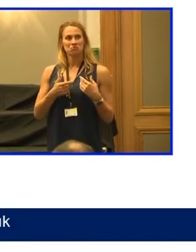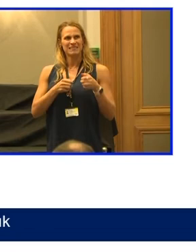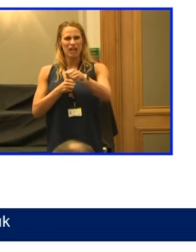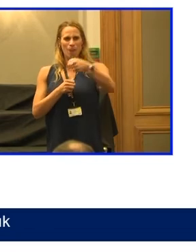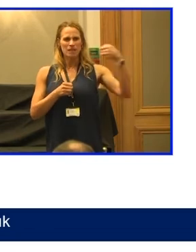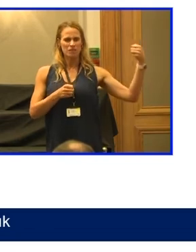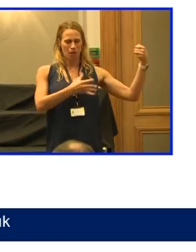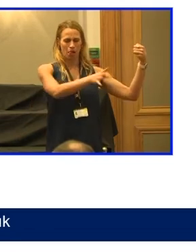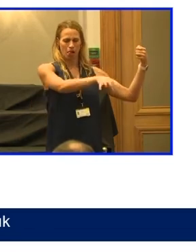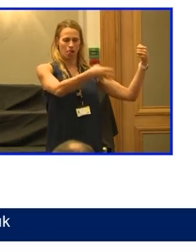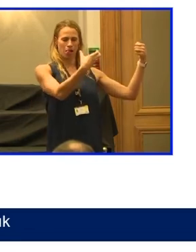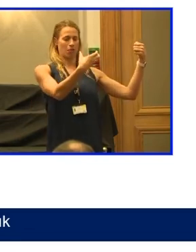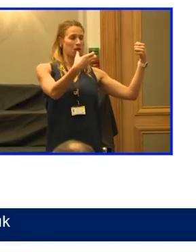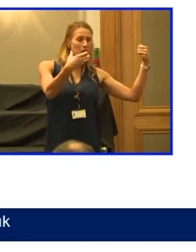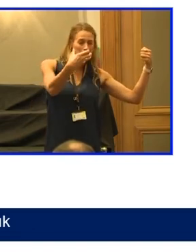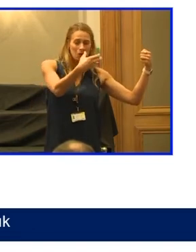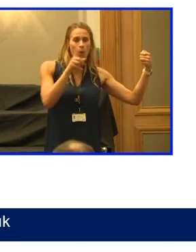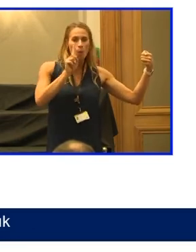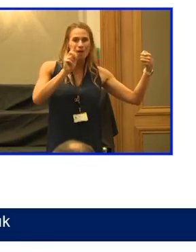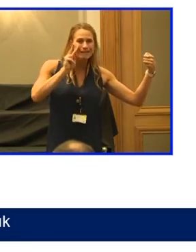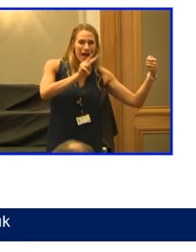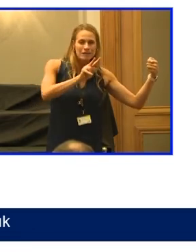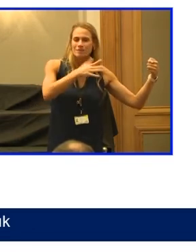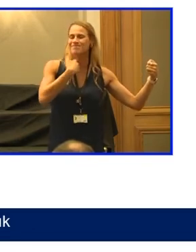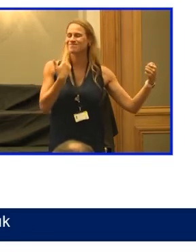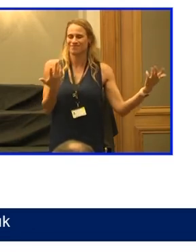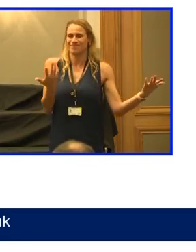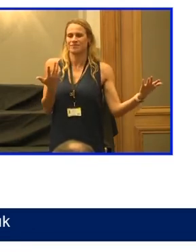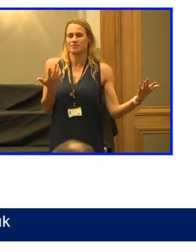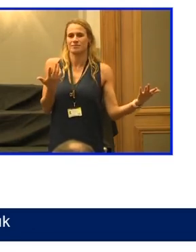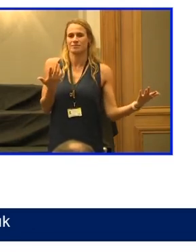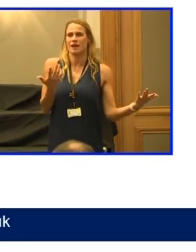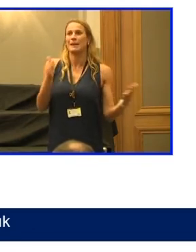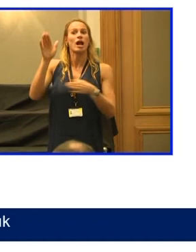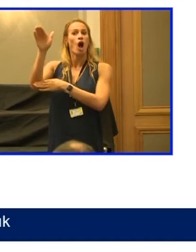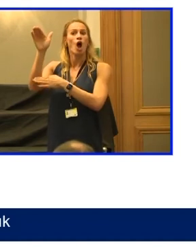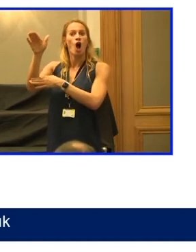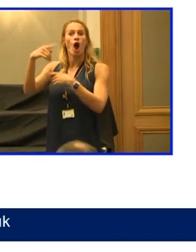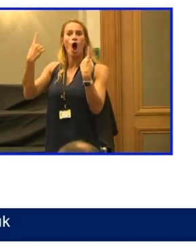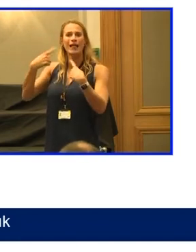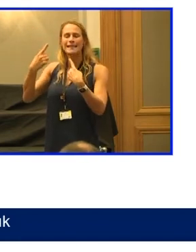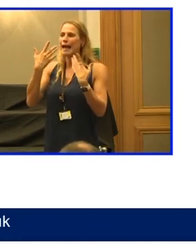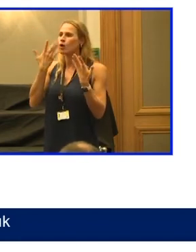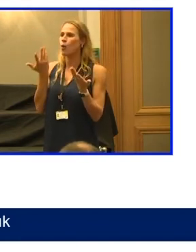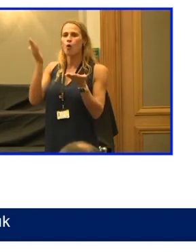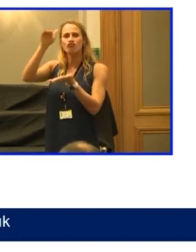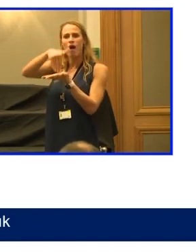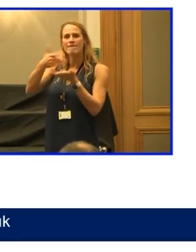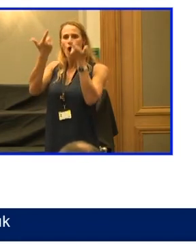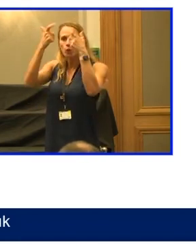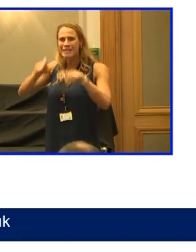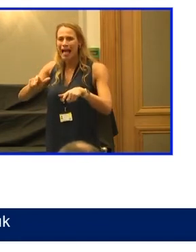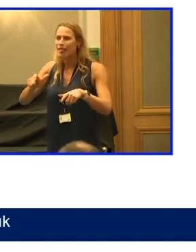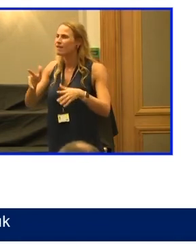it. Pop it in front, you've got a pair of eyes. I've done it when I was on holiday, where currency or, you know, you go into a hotel or a conference and you can't